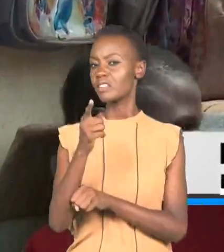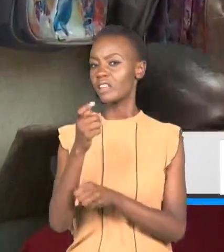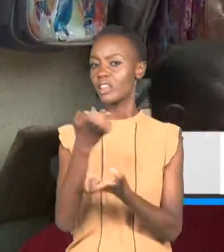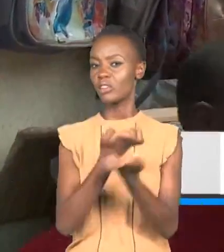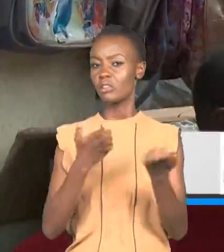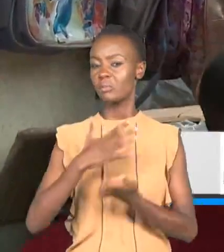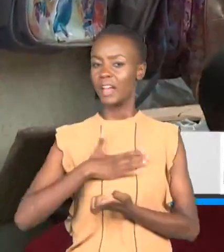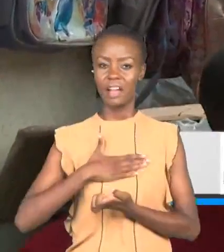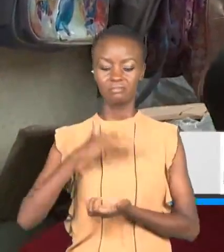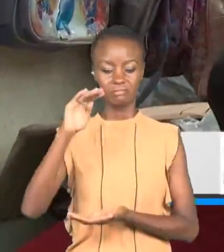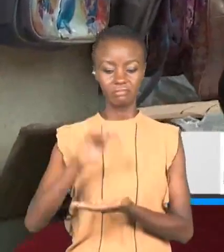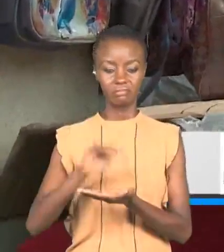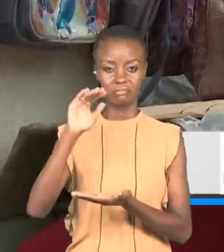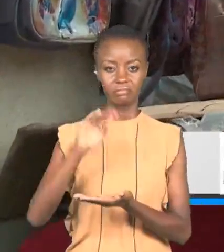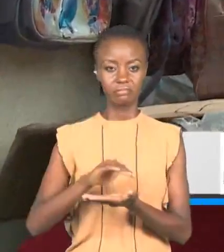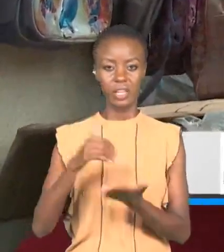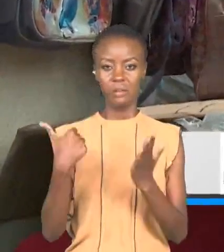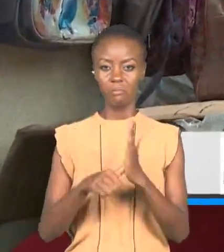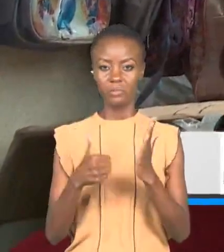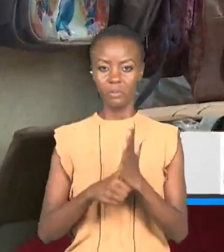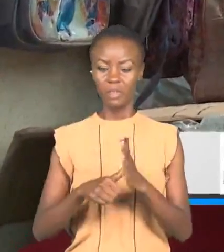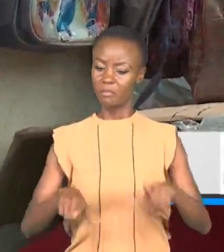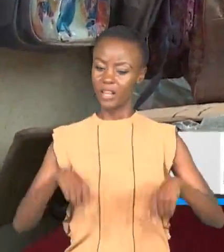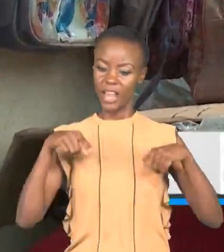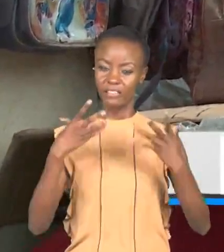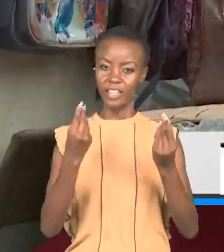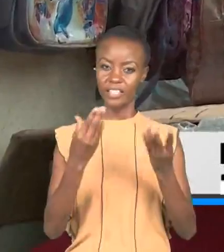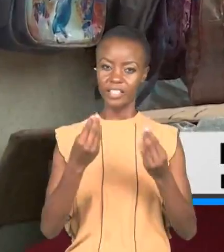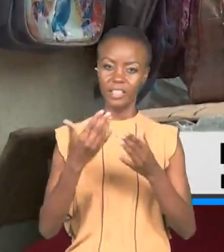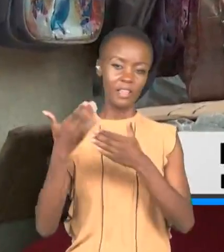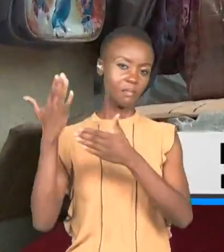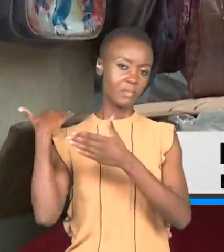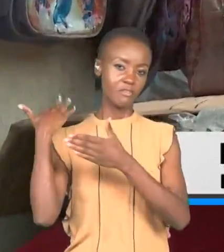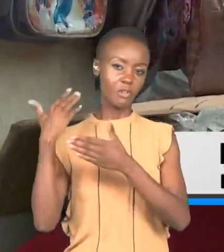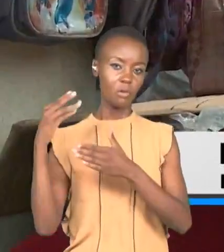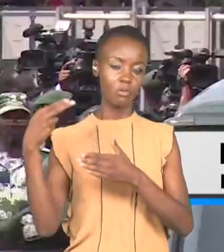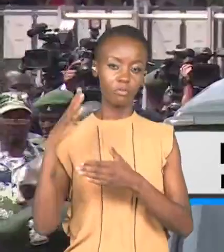has collapsed. There's high inflation and life was easier before Buhari arrived.